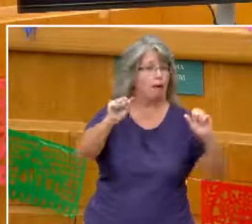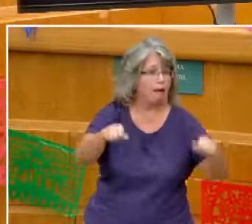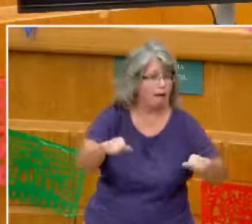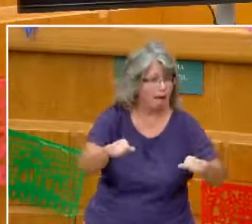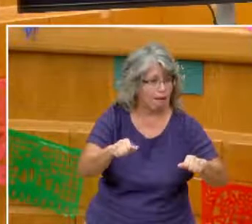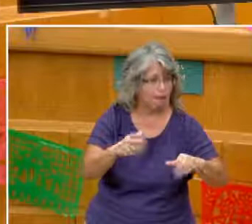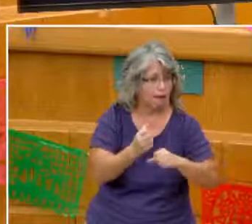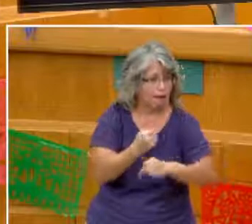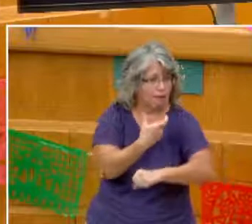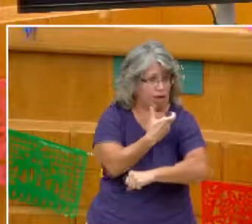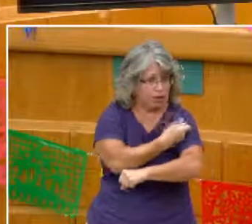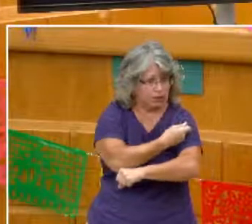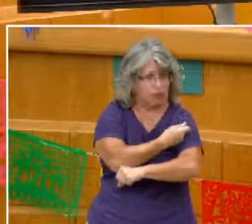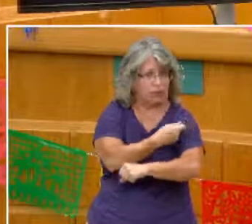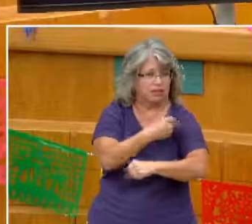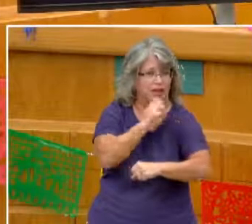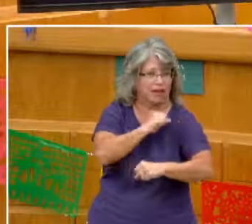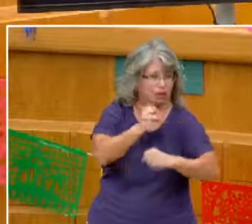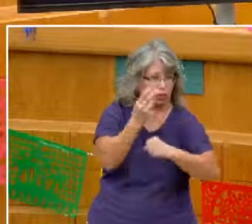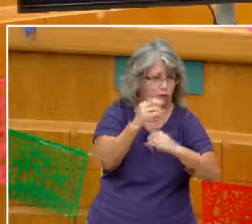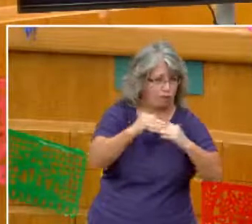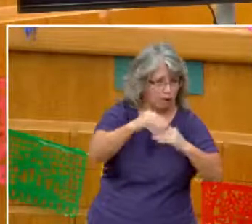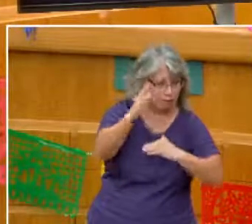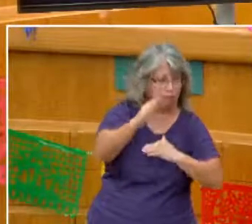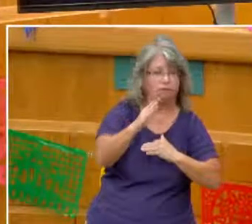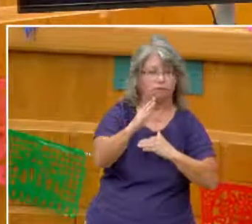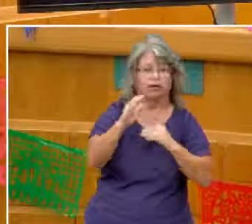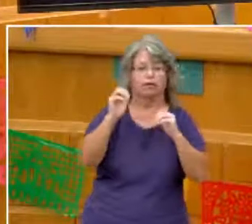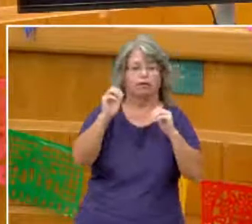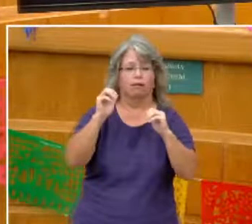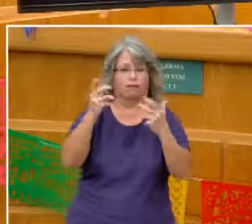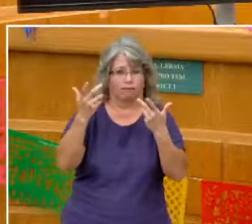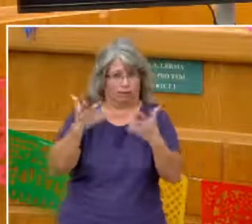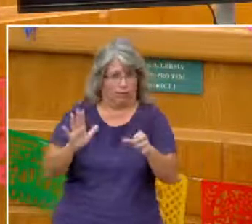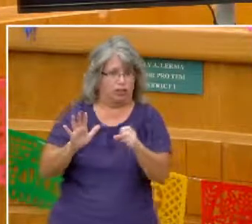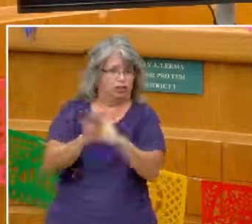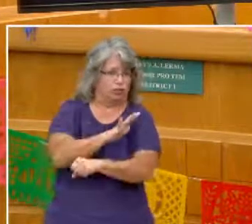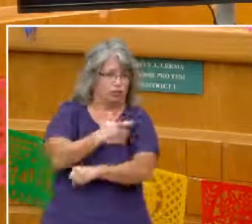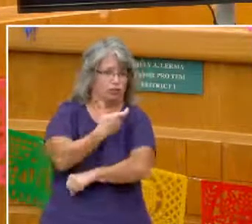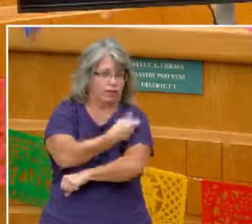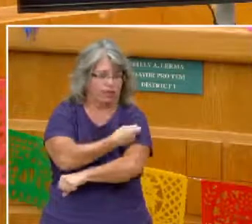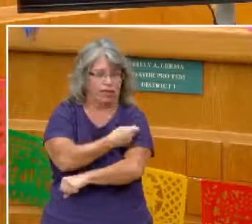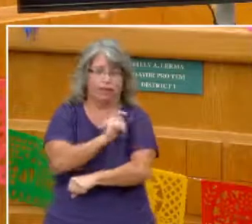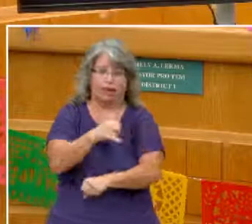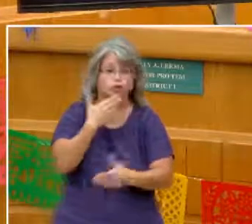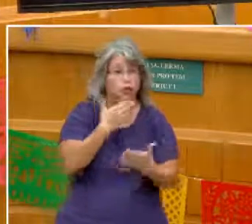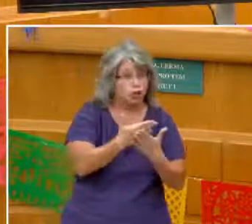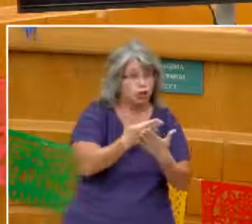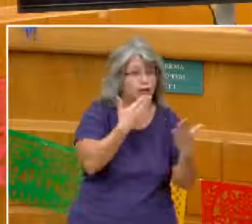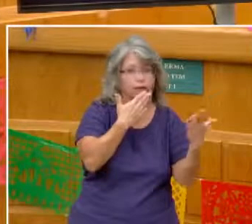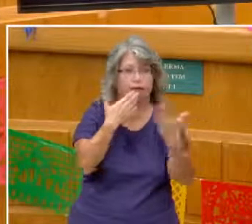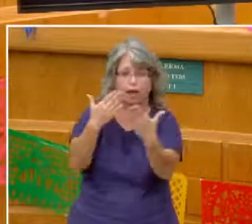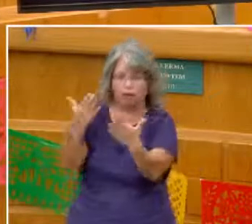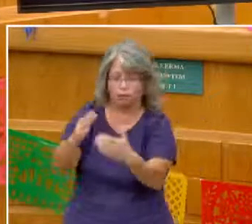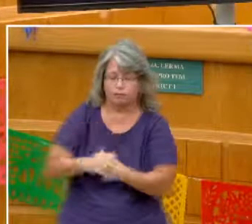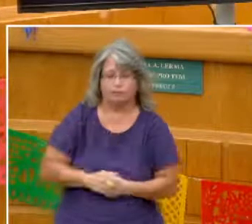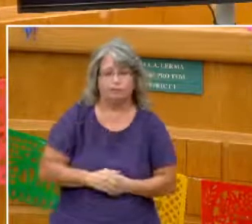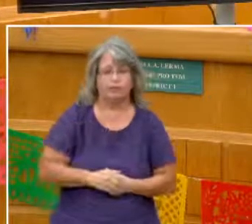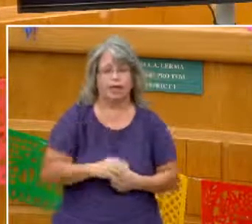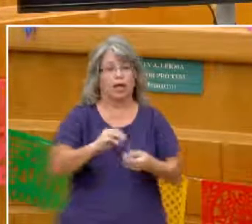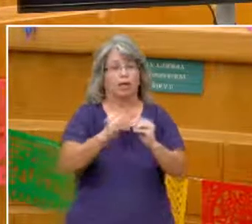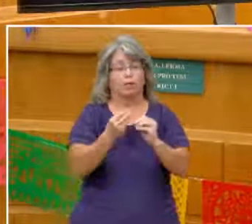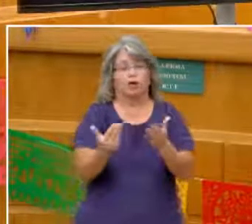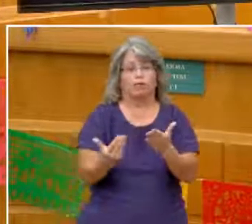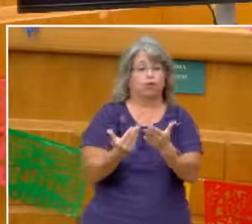fully vaccinated, which is really good. So thank you to our community for that. The number of new daily cases in Nueces County